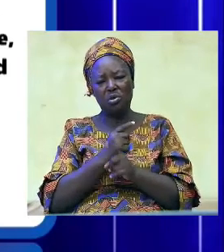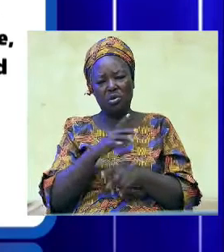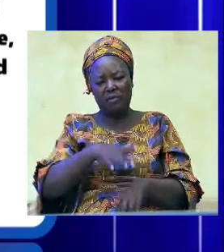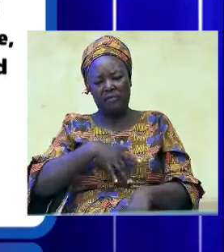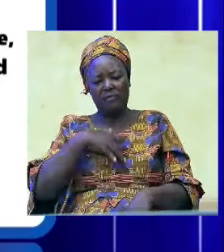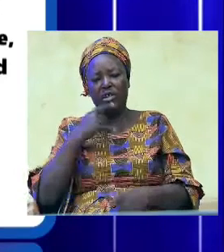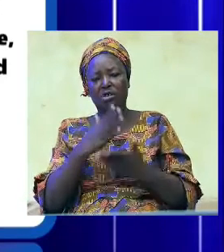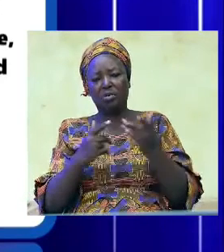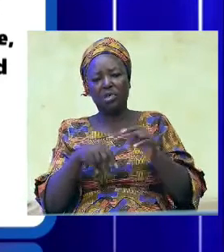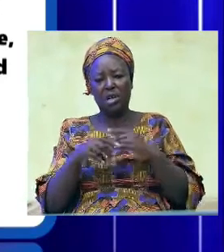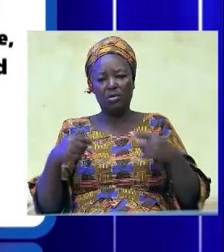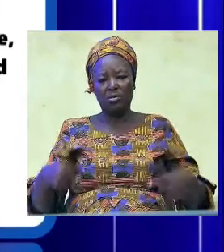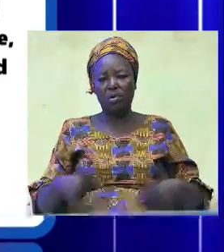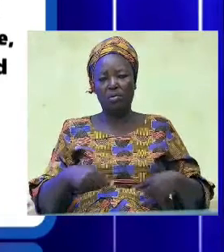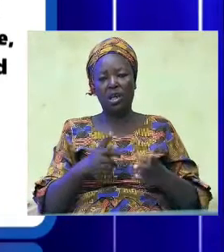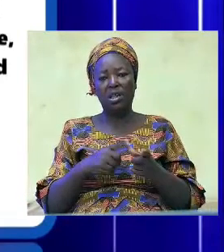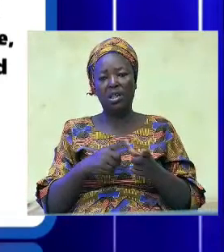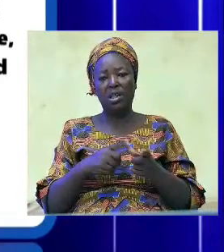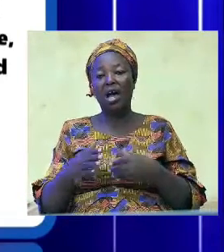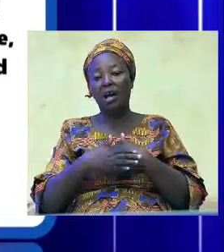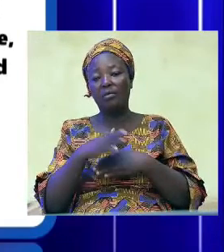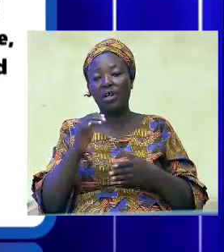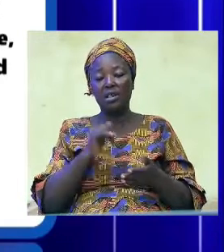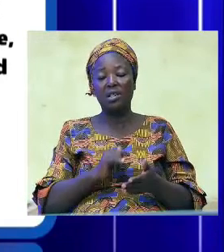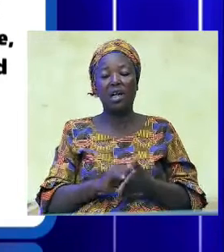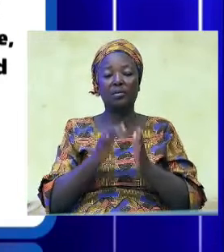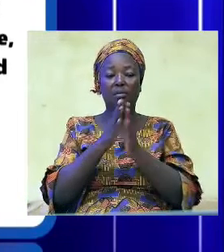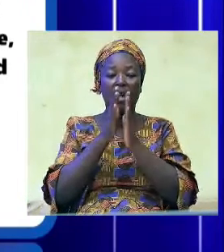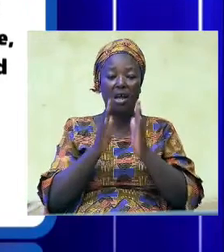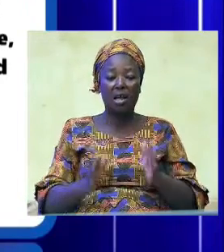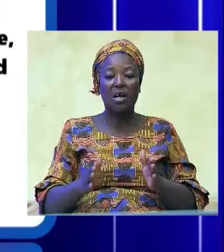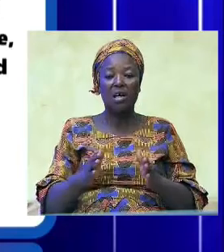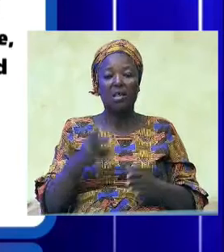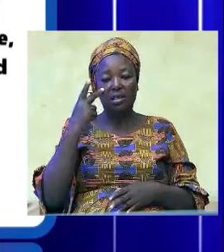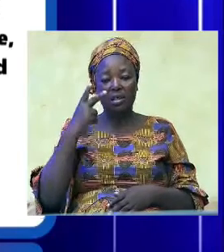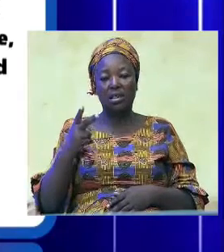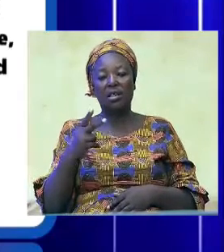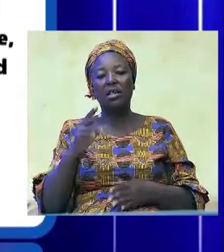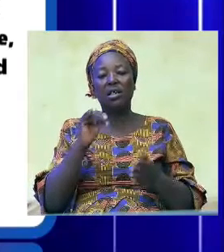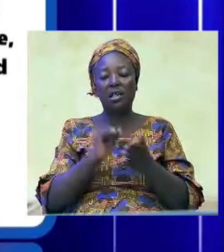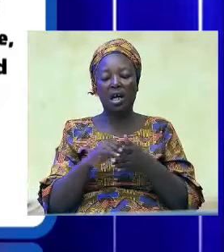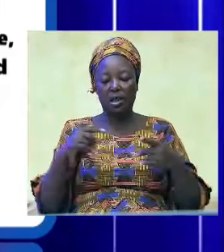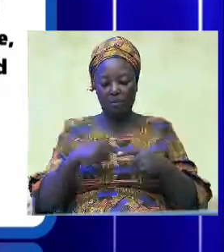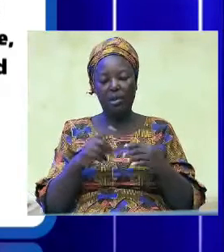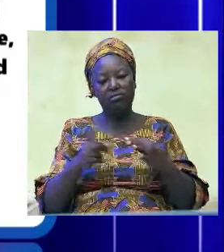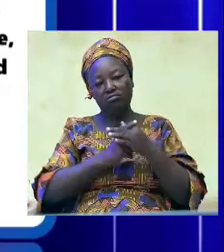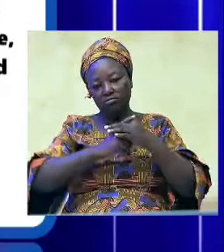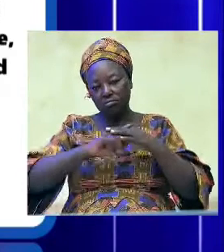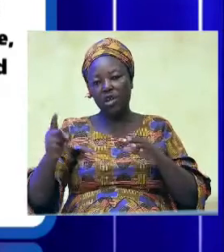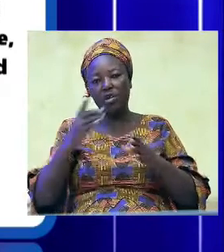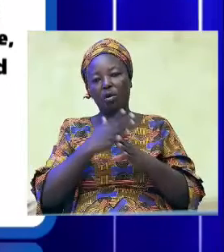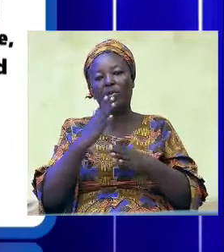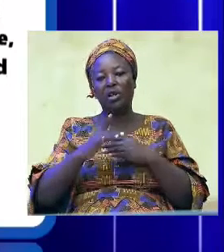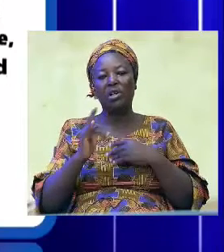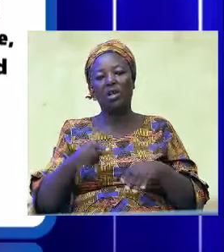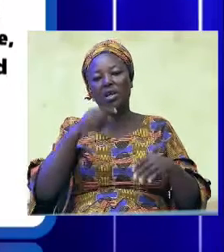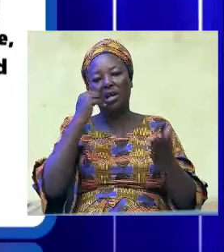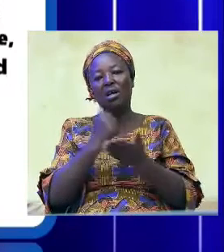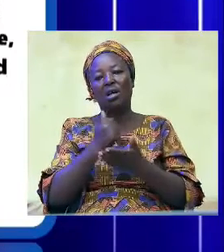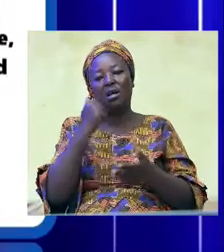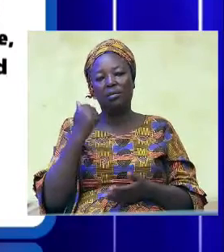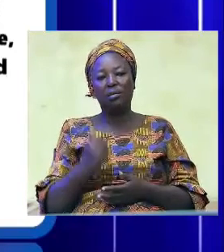a sensation in her tummy. And after the prayer, lo and behold, the